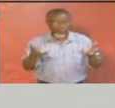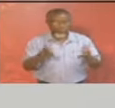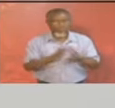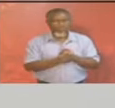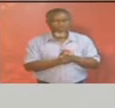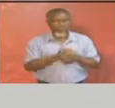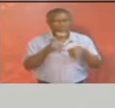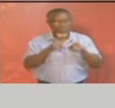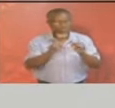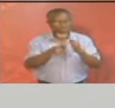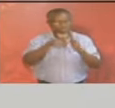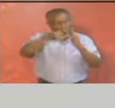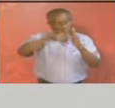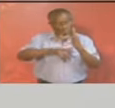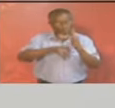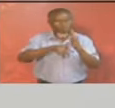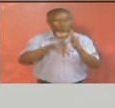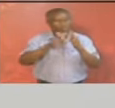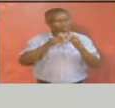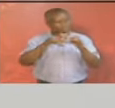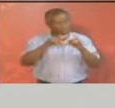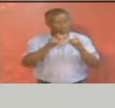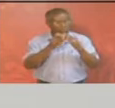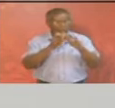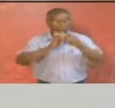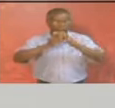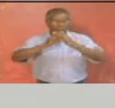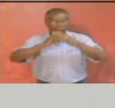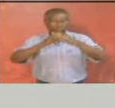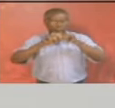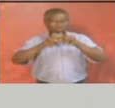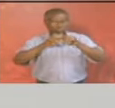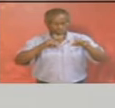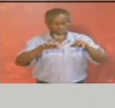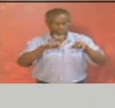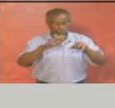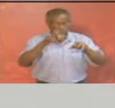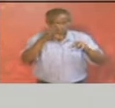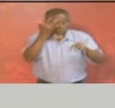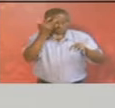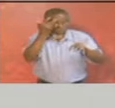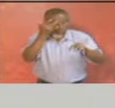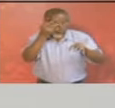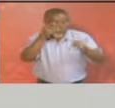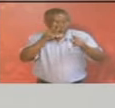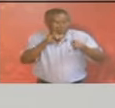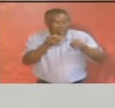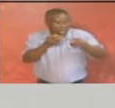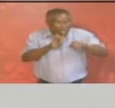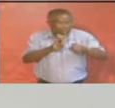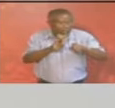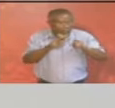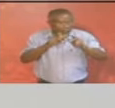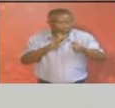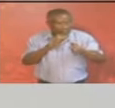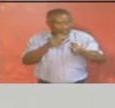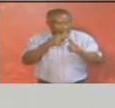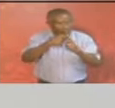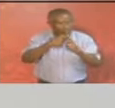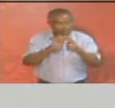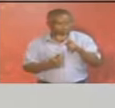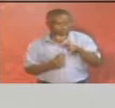it's still community spread, meaning that we still see cases popping up in places where there is no